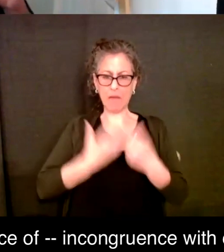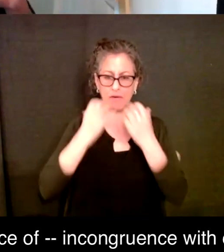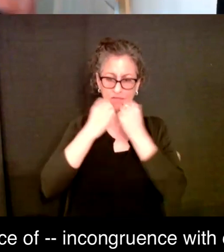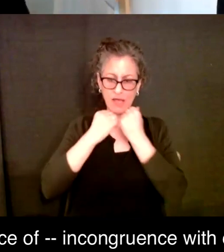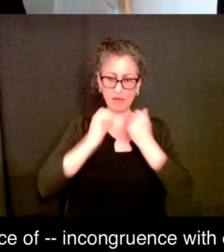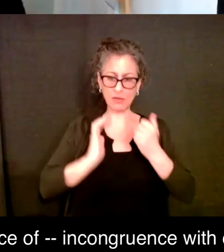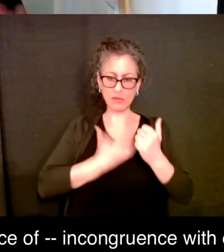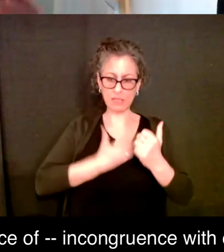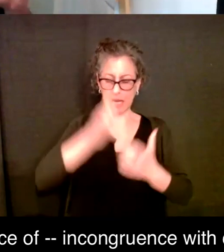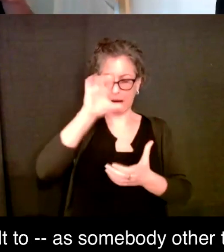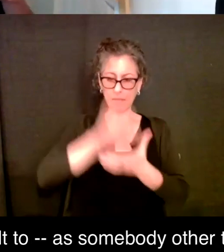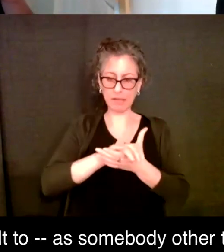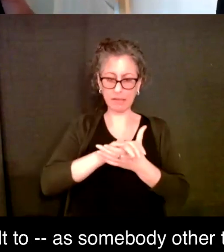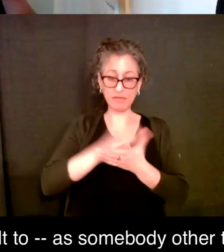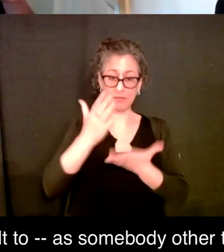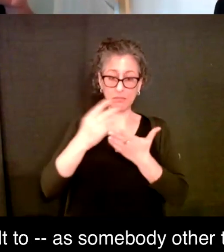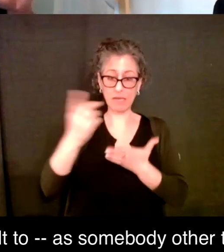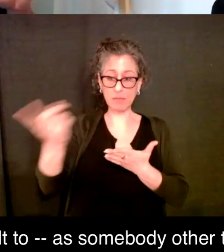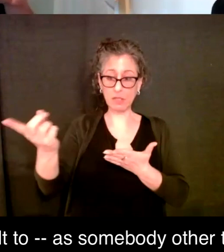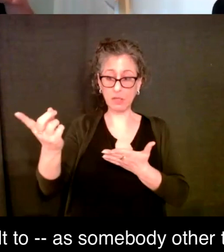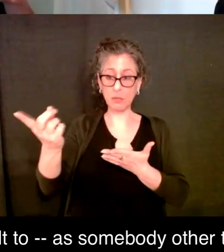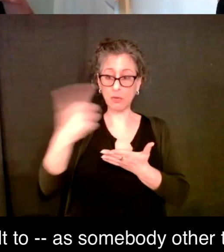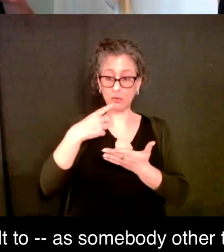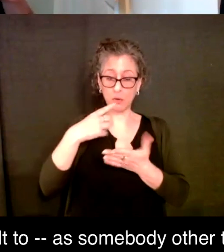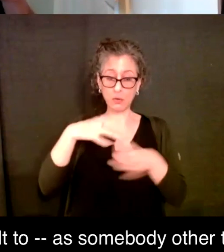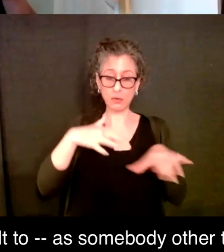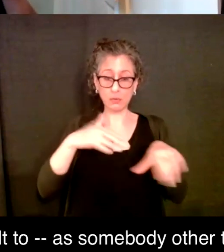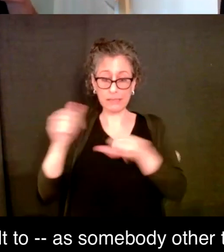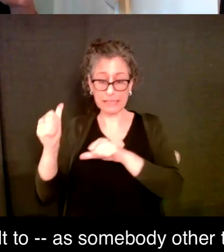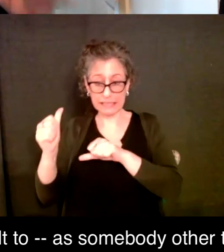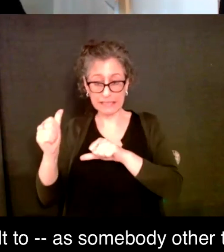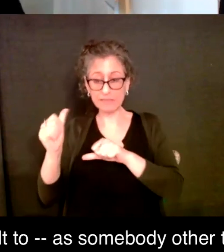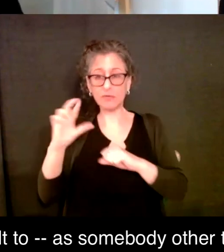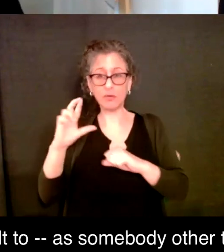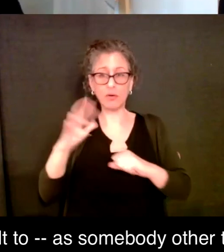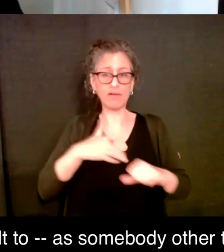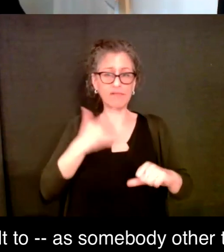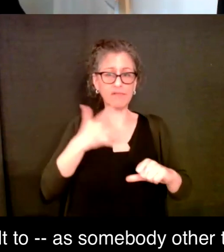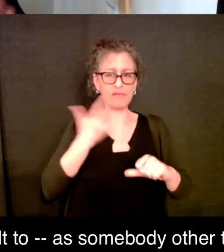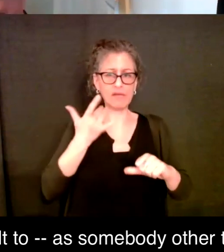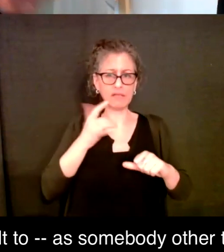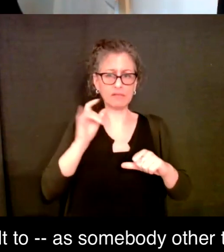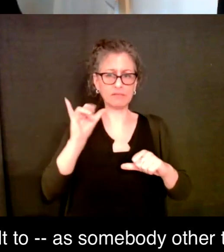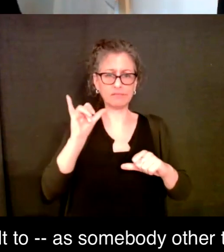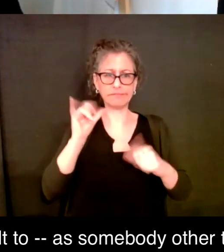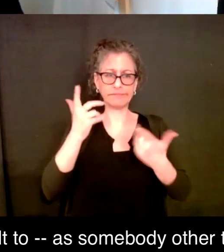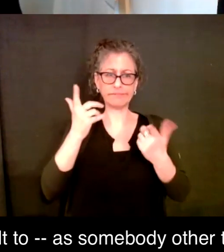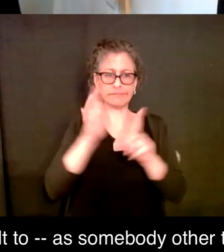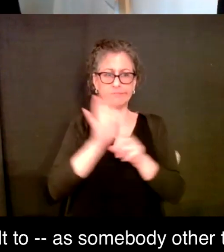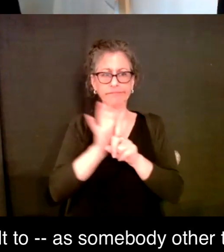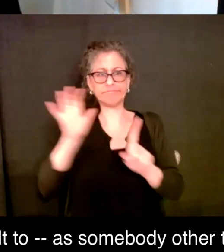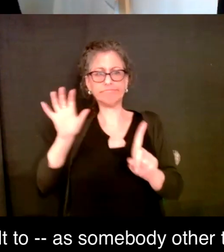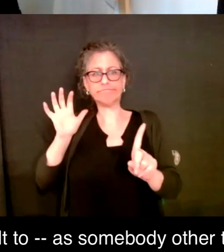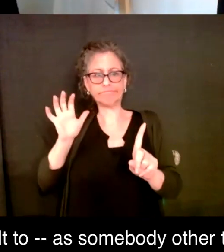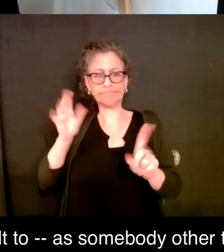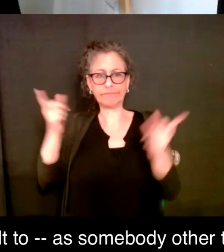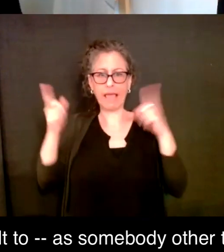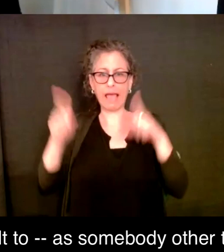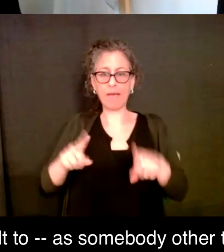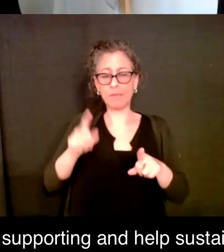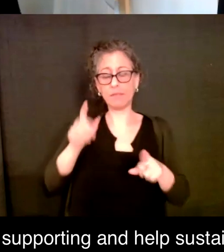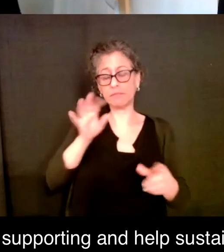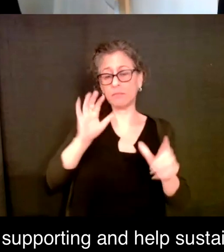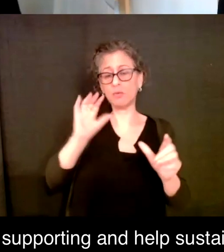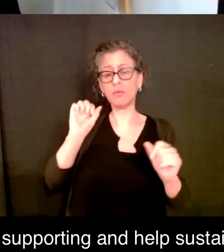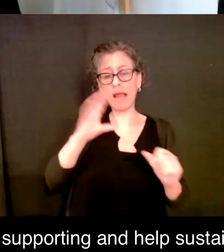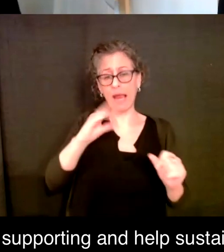we might be told to leave or be felt to as somebody other than and ostracized, whereas churches can also be